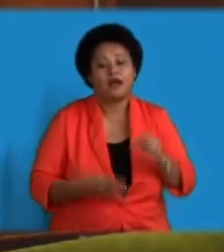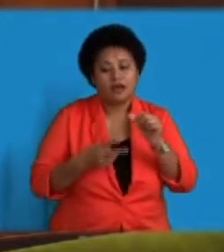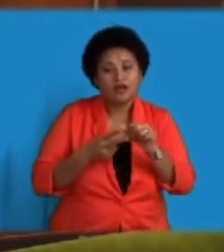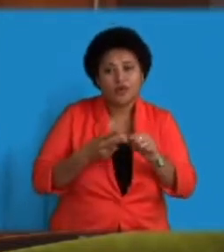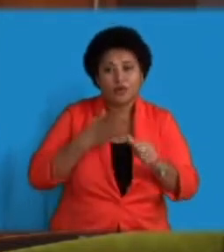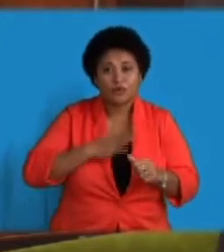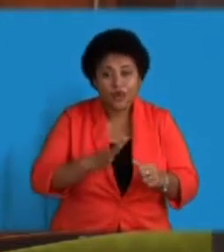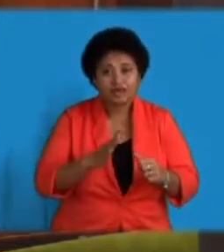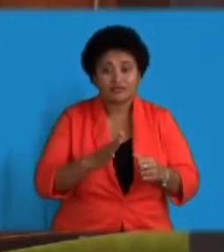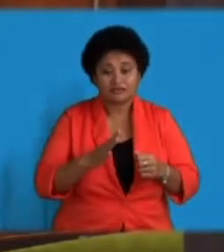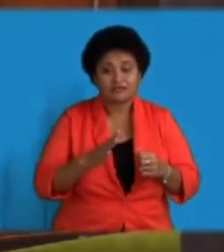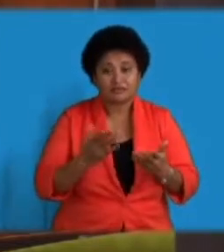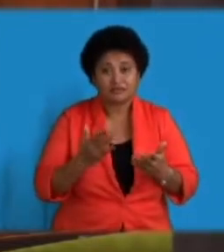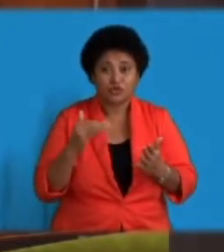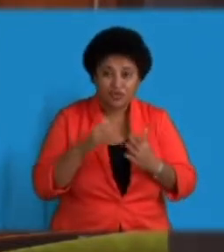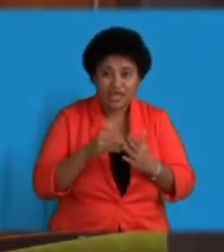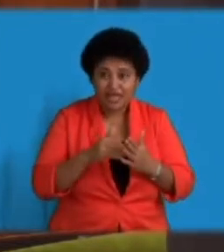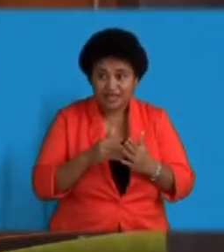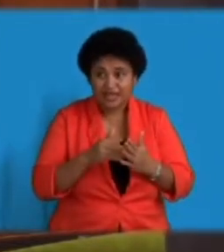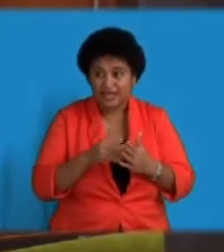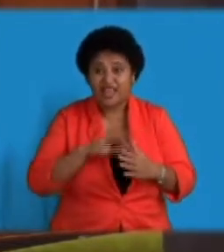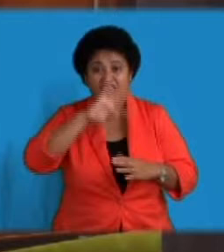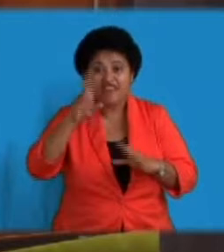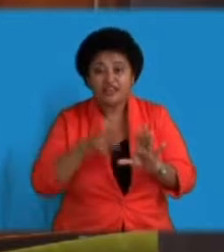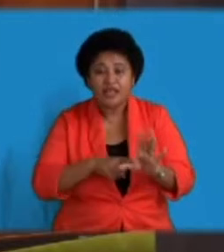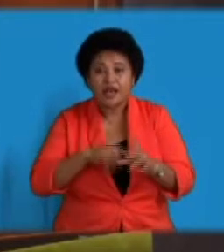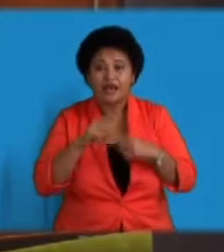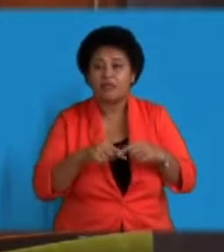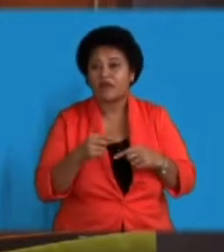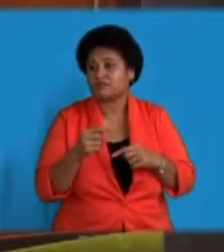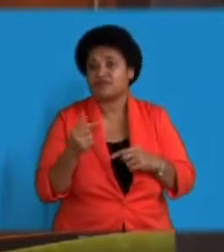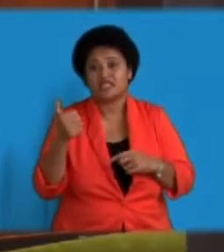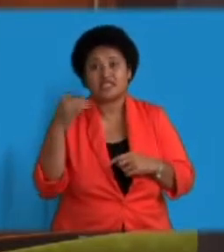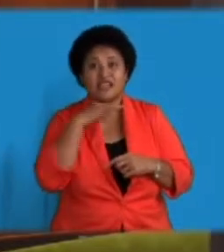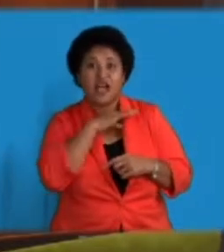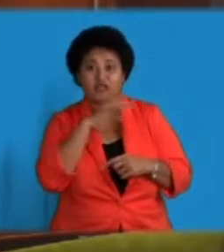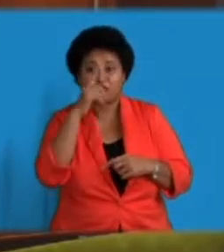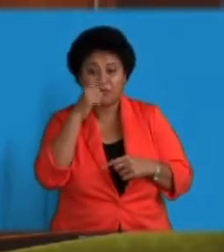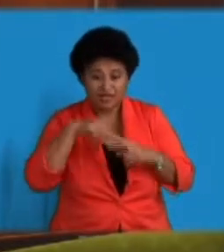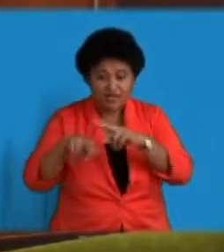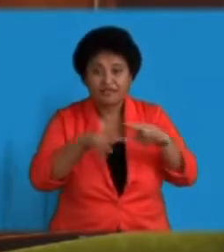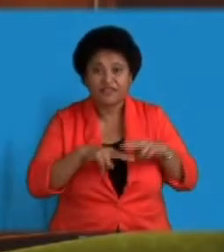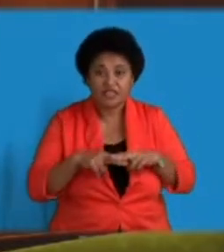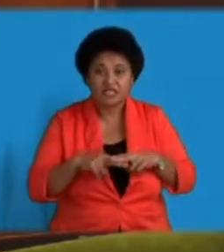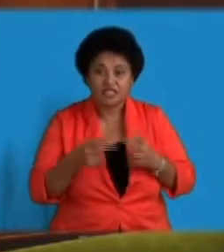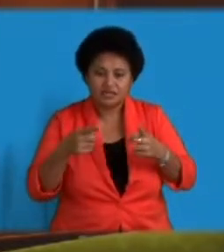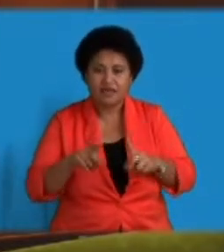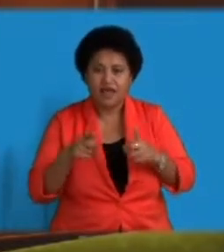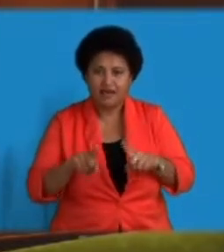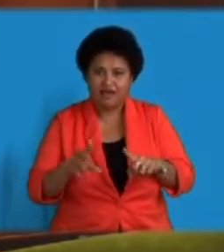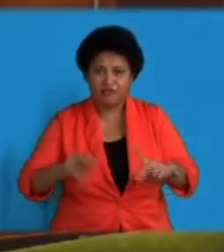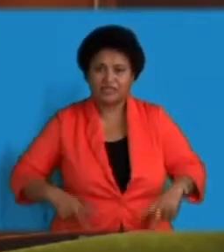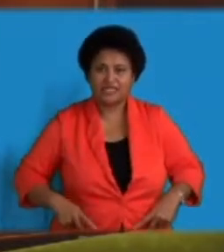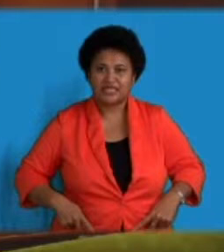truly heartbreaking to know that every year in Fiji, about 600 people develop complete kidney failure or end-stage kidney disease. According